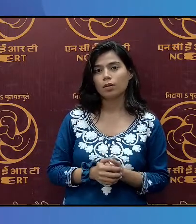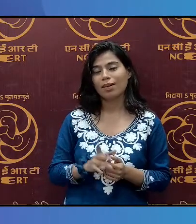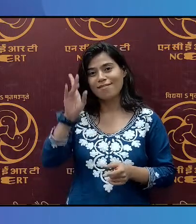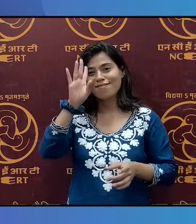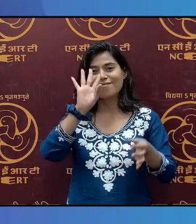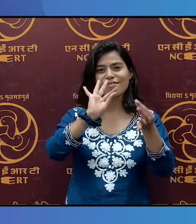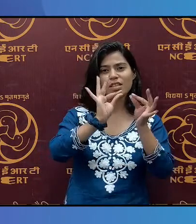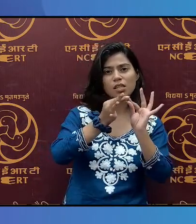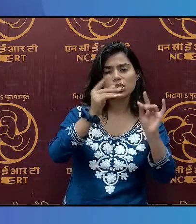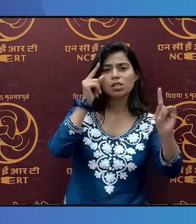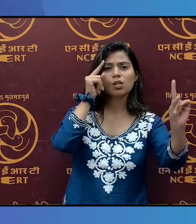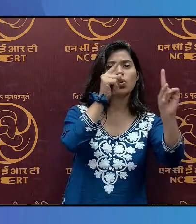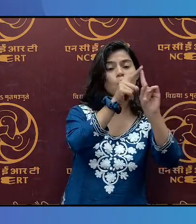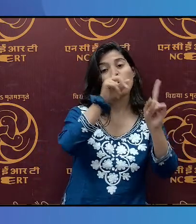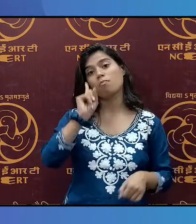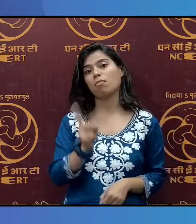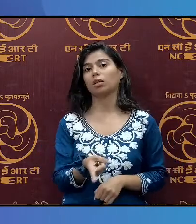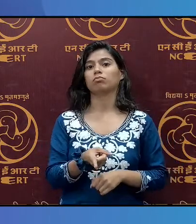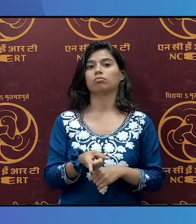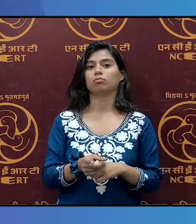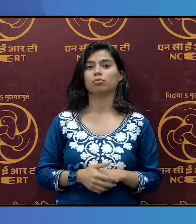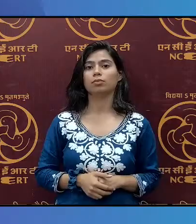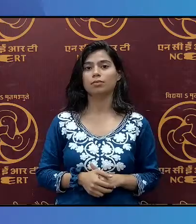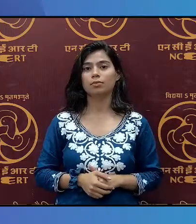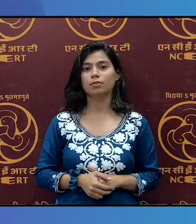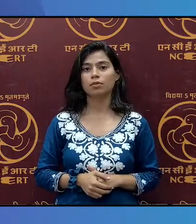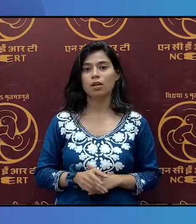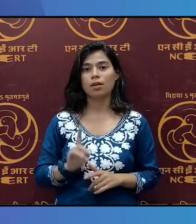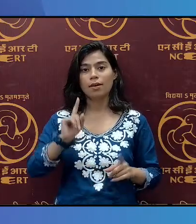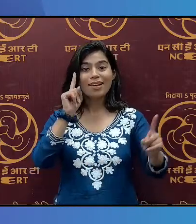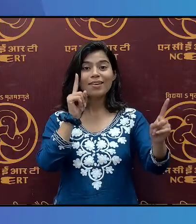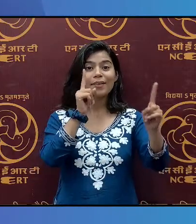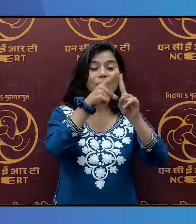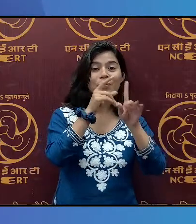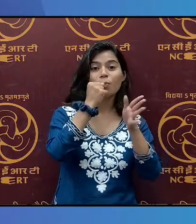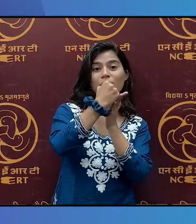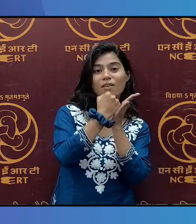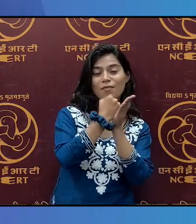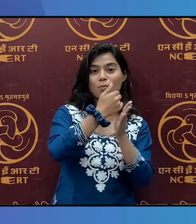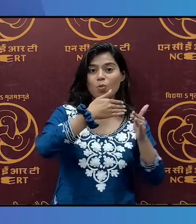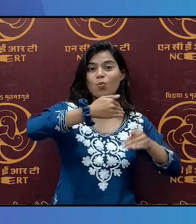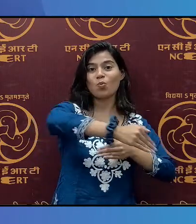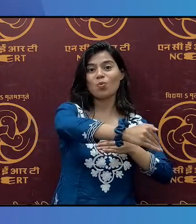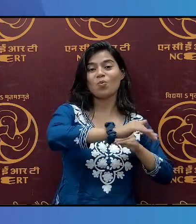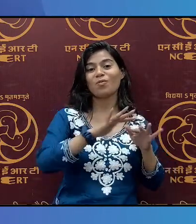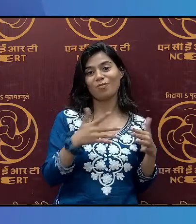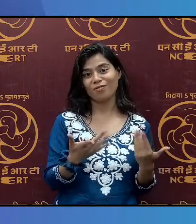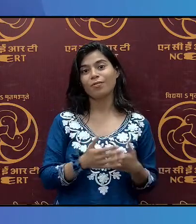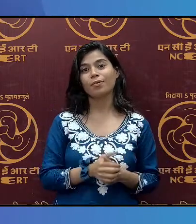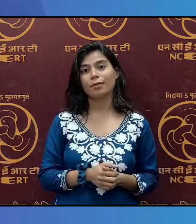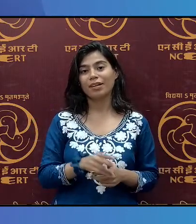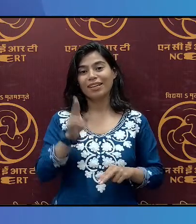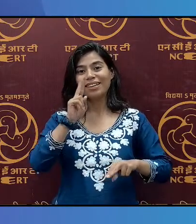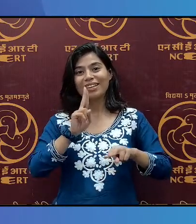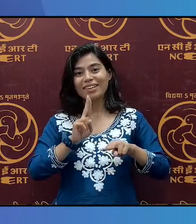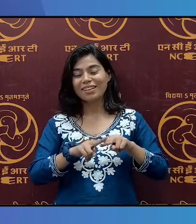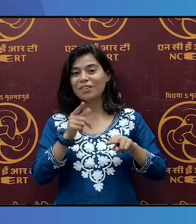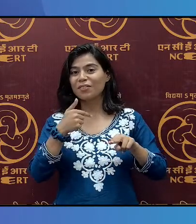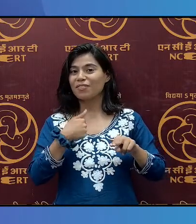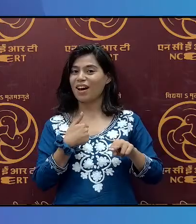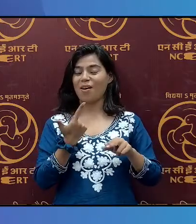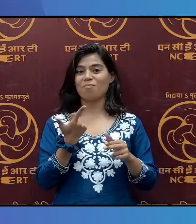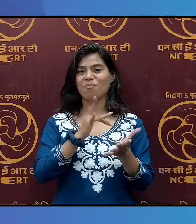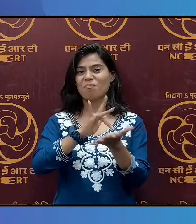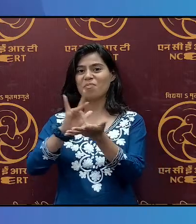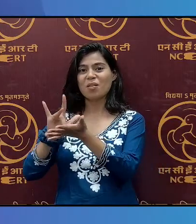goal is a must. So without fixing the goal, if we try to move ahead, we don't fix the destination and we